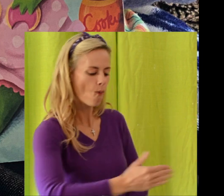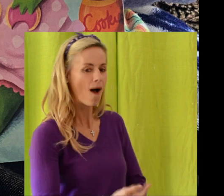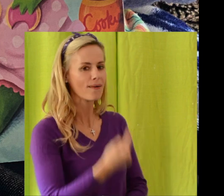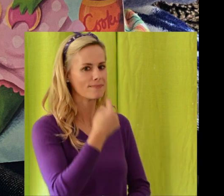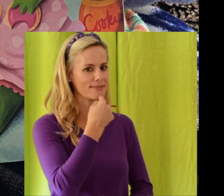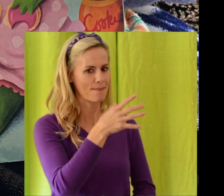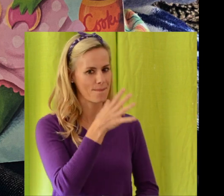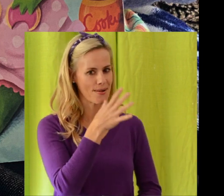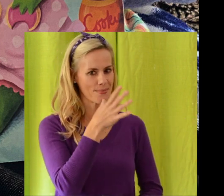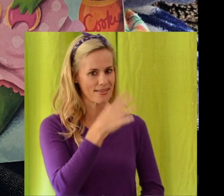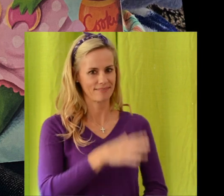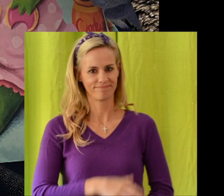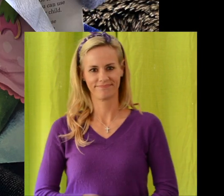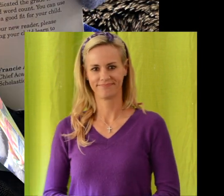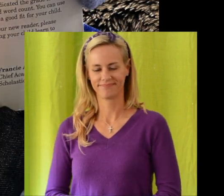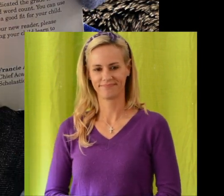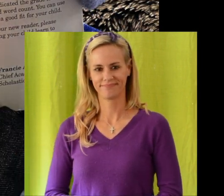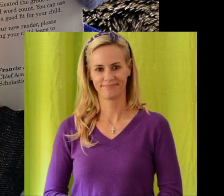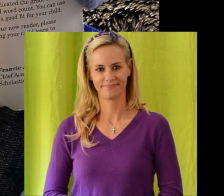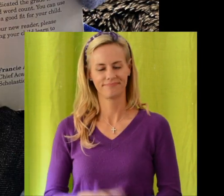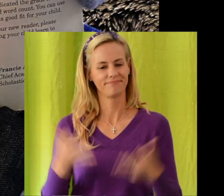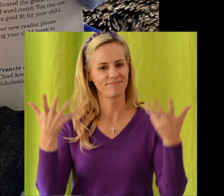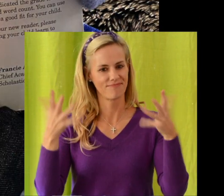You're welcome, said Mommy.